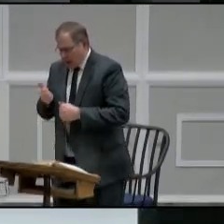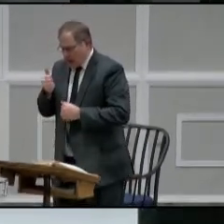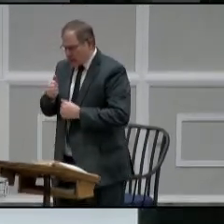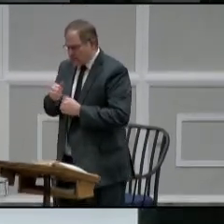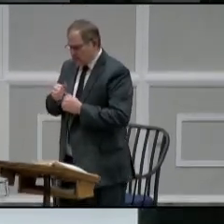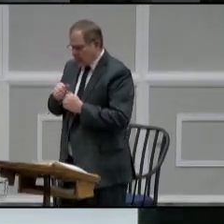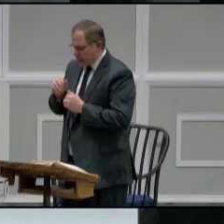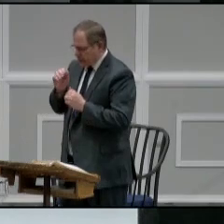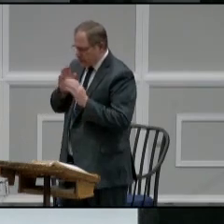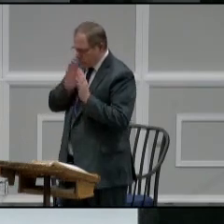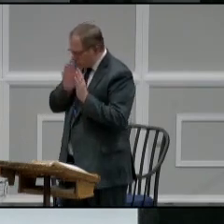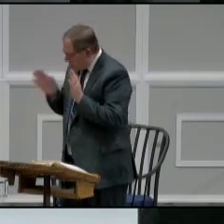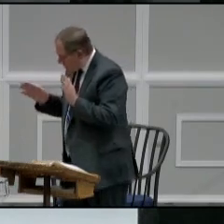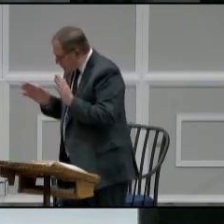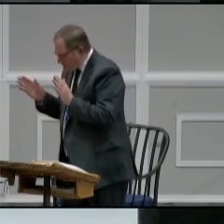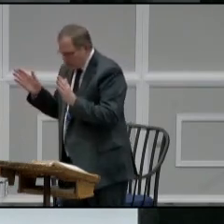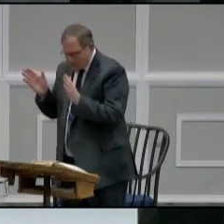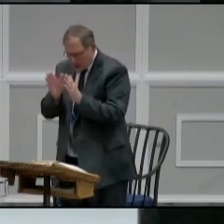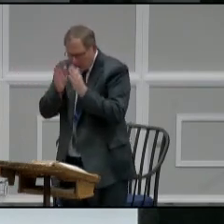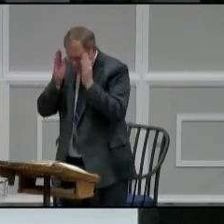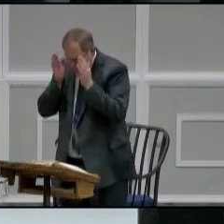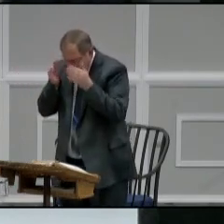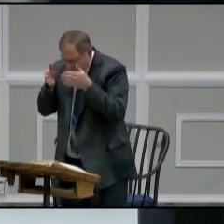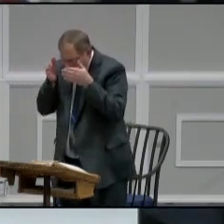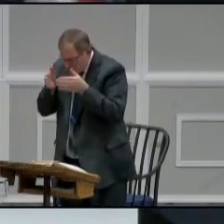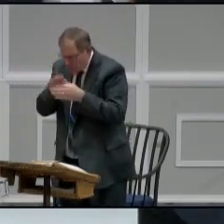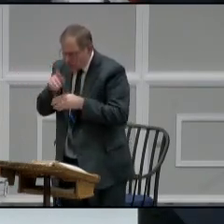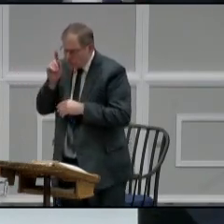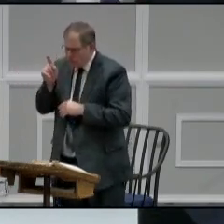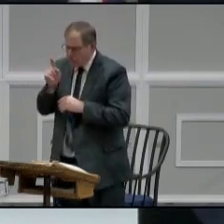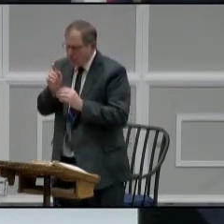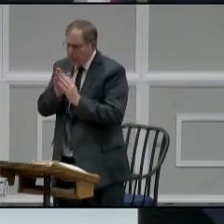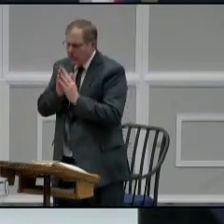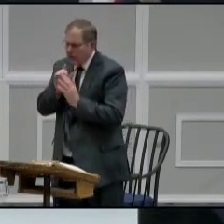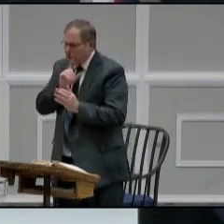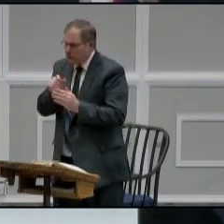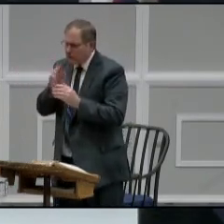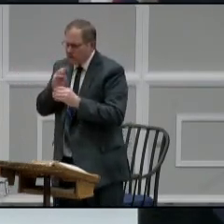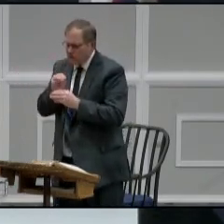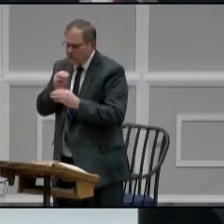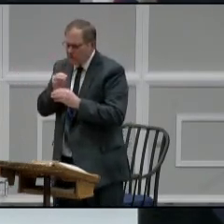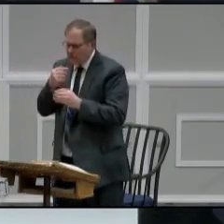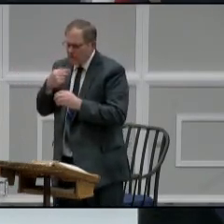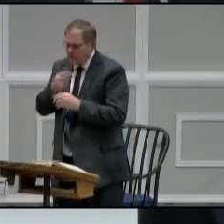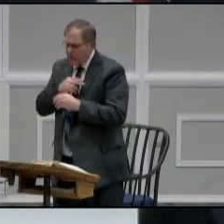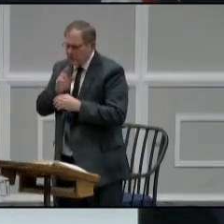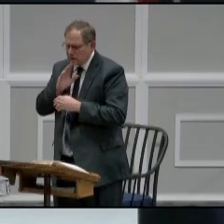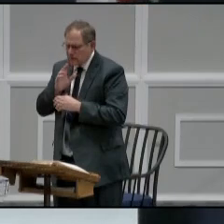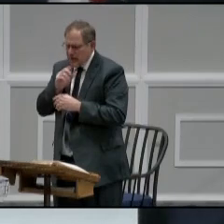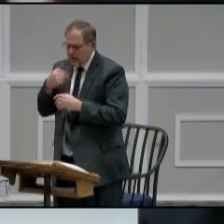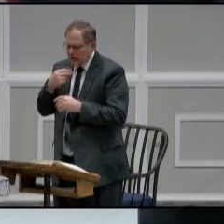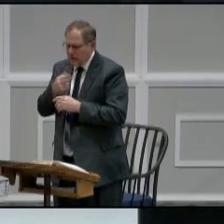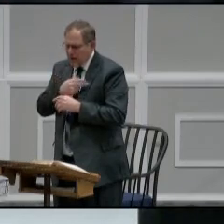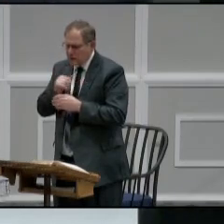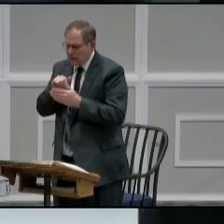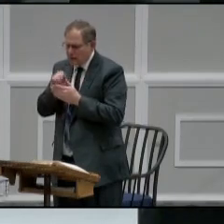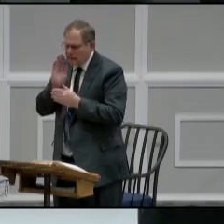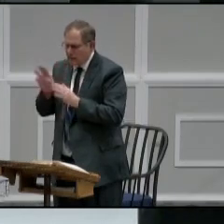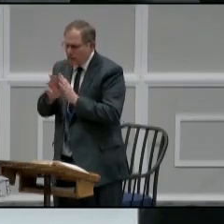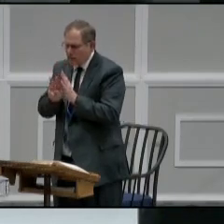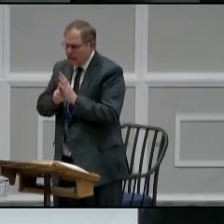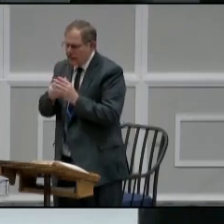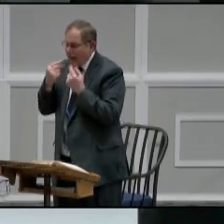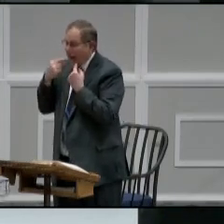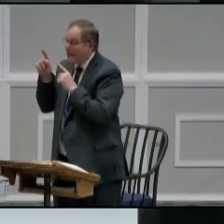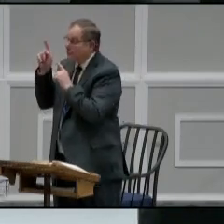world, Lord, help us lay those to the side. And I pray, Lord, that you would minister to us and speak to us. And that, Lord, we would be willing to respond